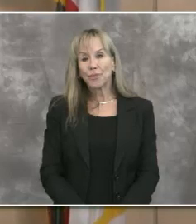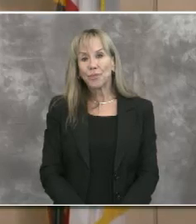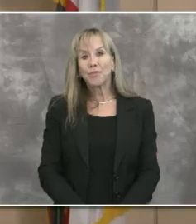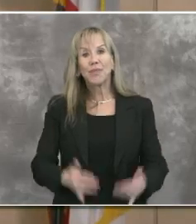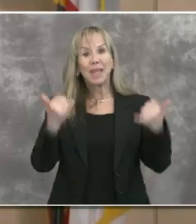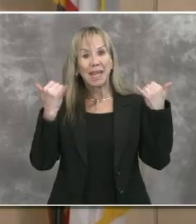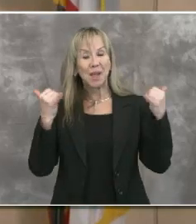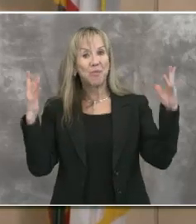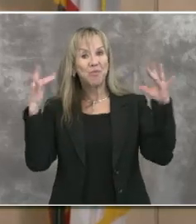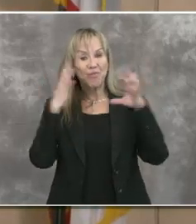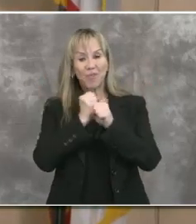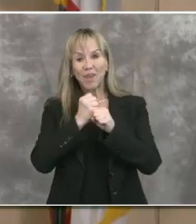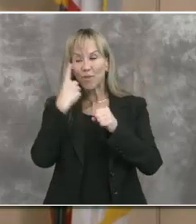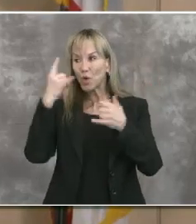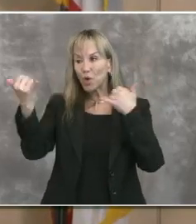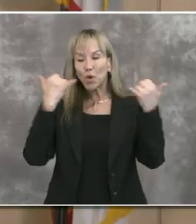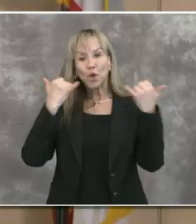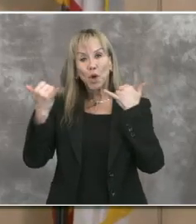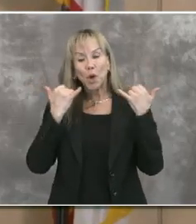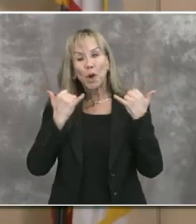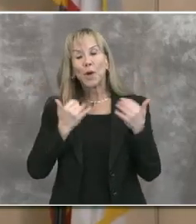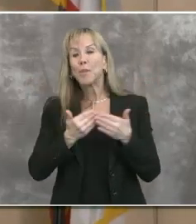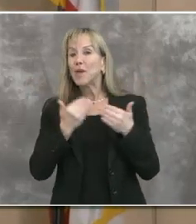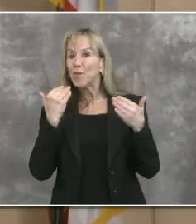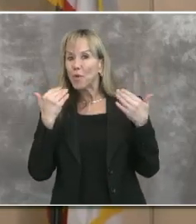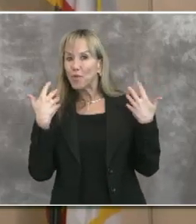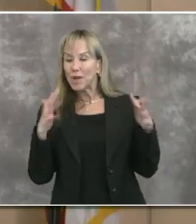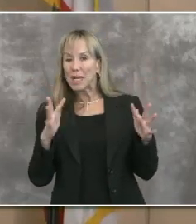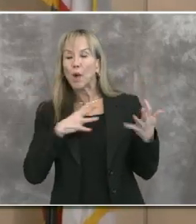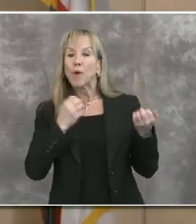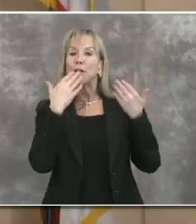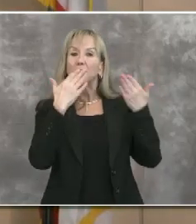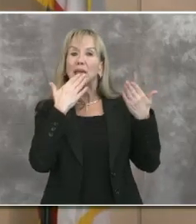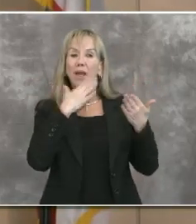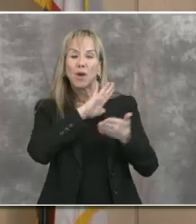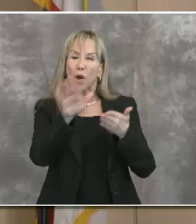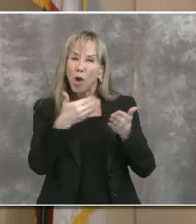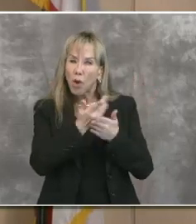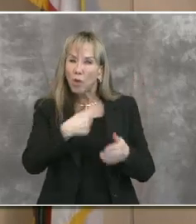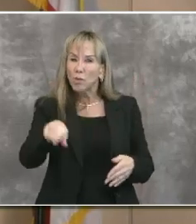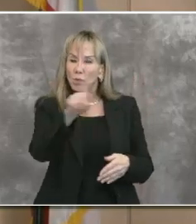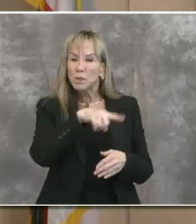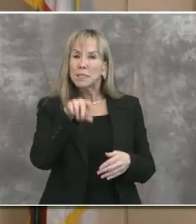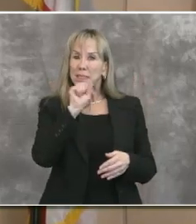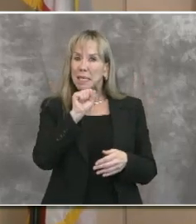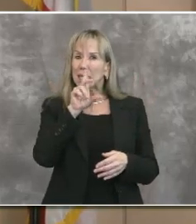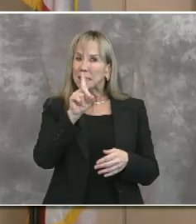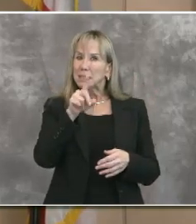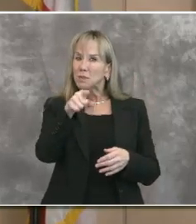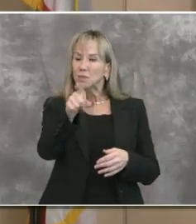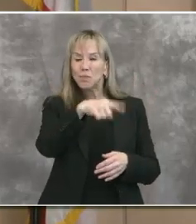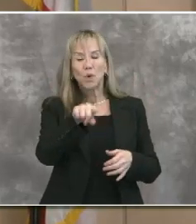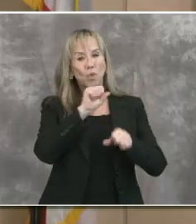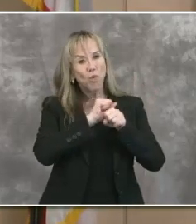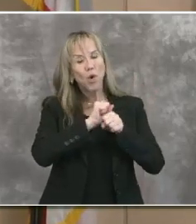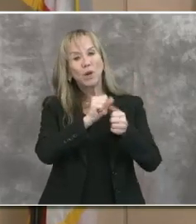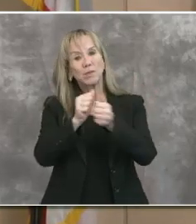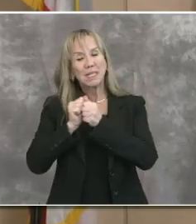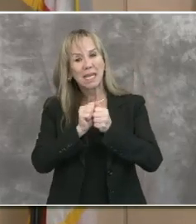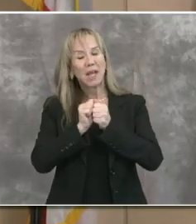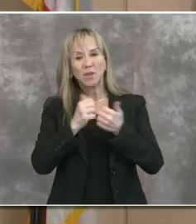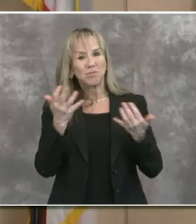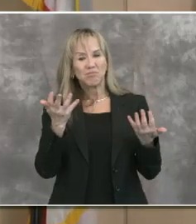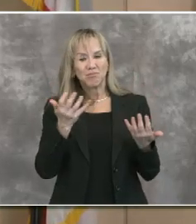Well, that concludes our calls for today. Before we leave, I wanted to thank all San Diegans for working together in this unprecedented